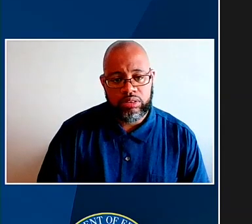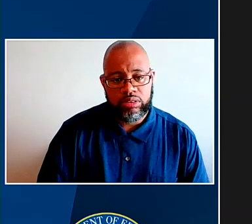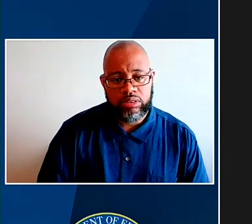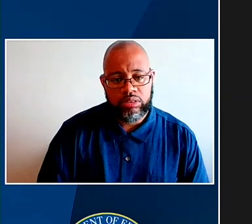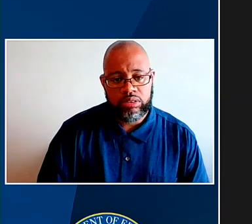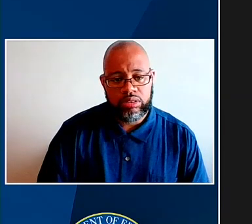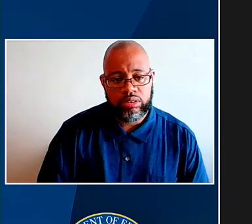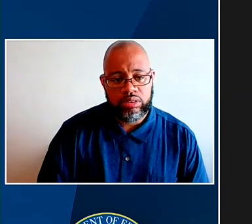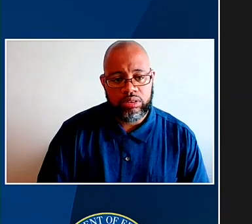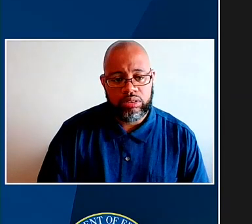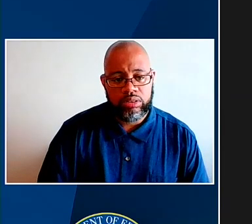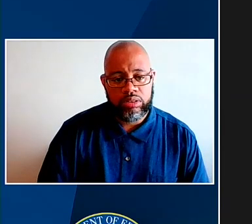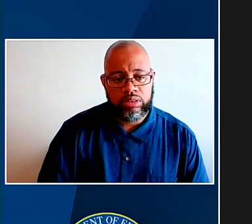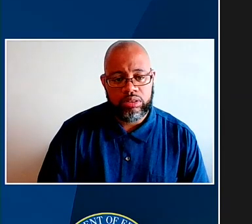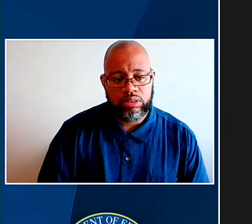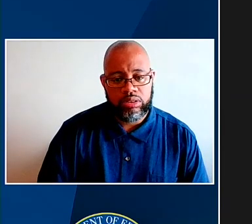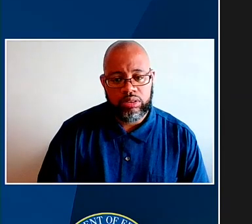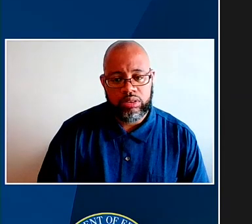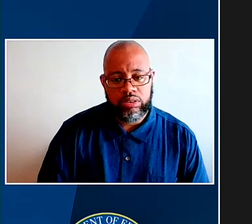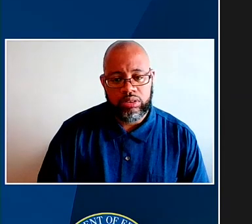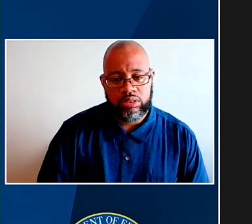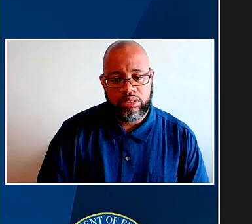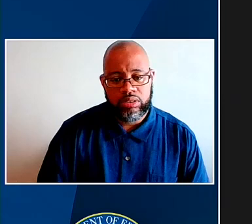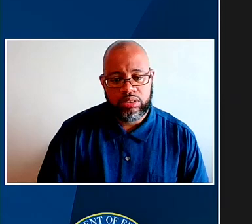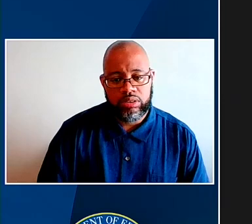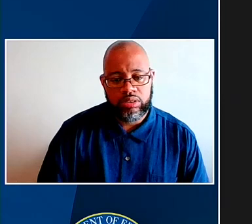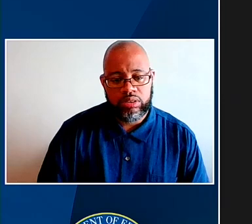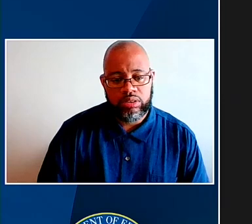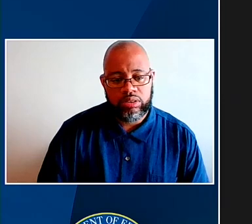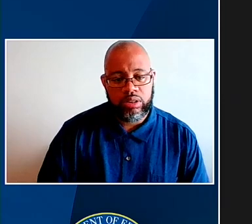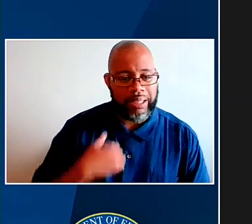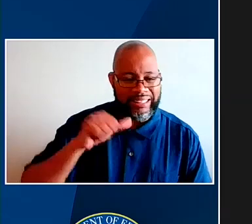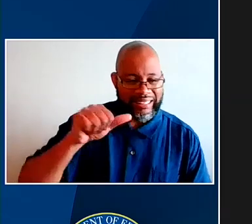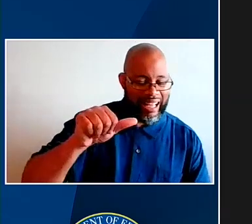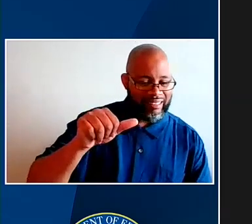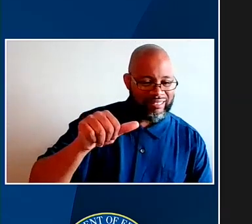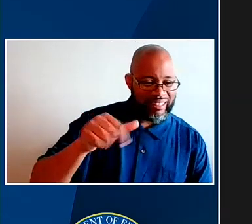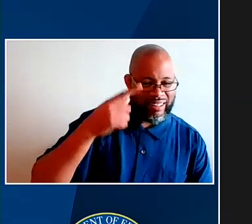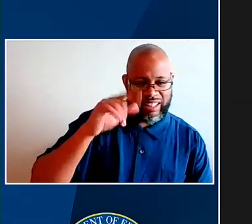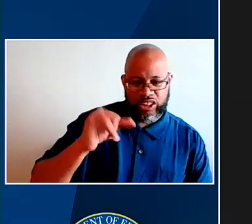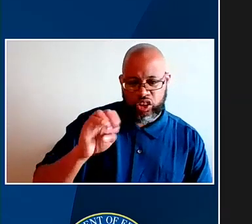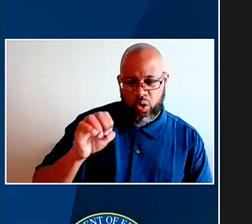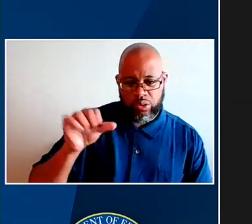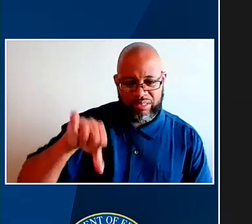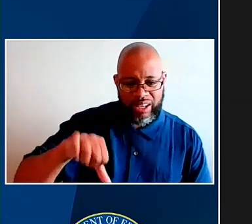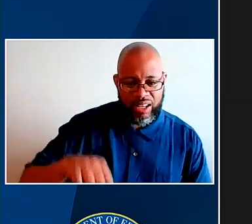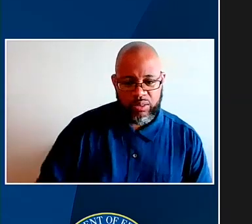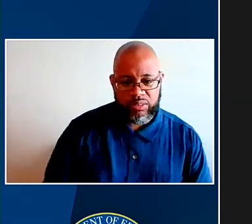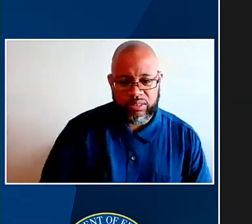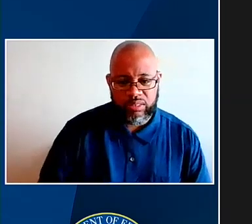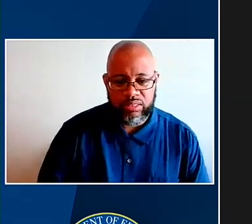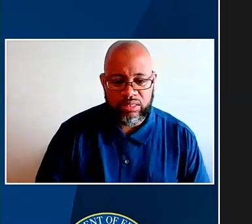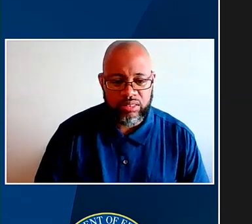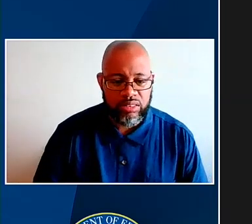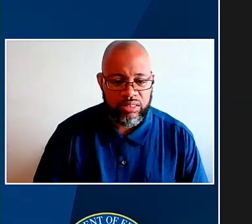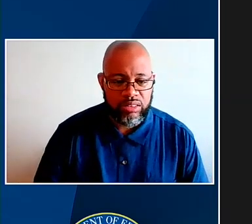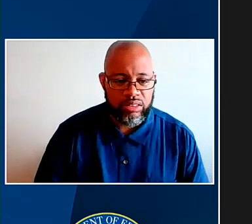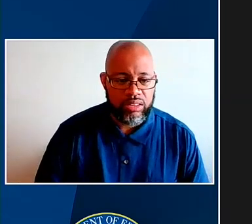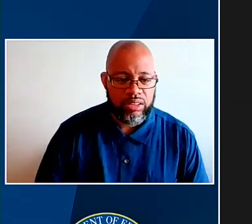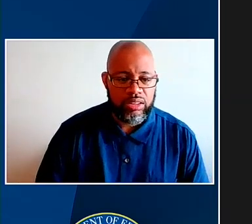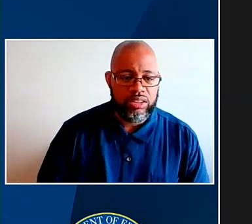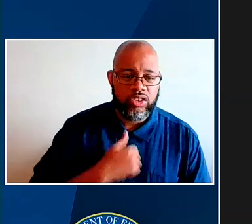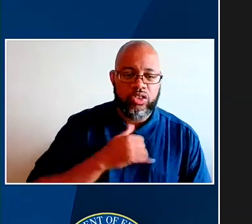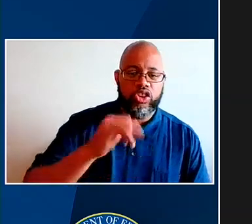My thumb is sideways. Oh, sorry. I apologize. Yep. Sorry. I think the angle was like. I think Joe is down, though. Oh, was it Joe? I